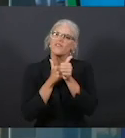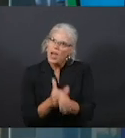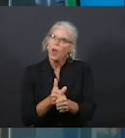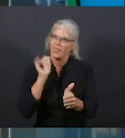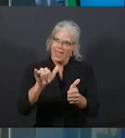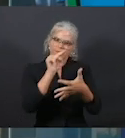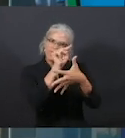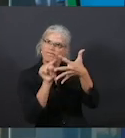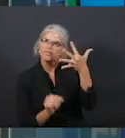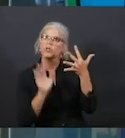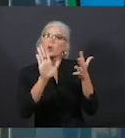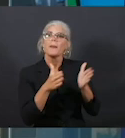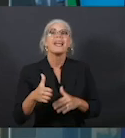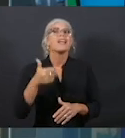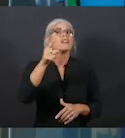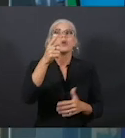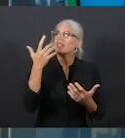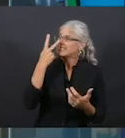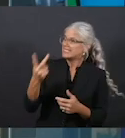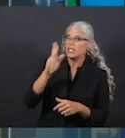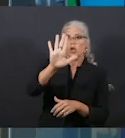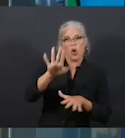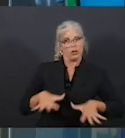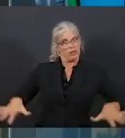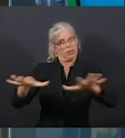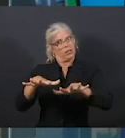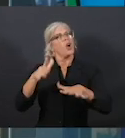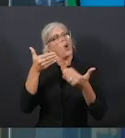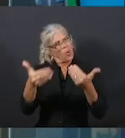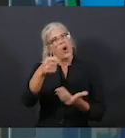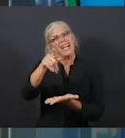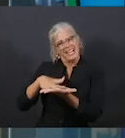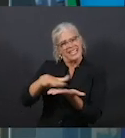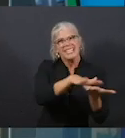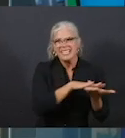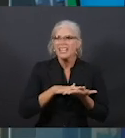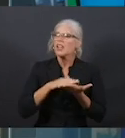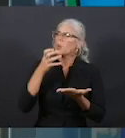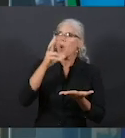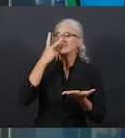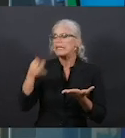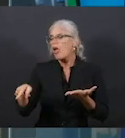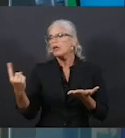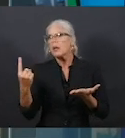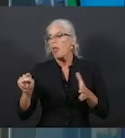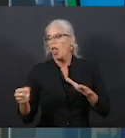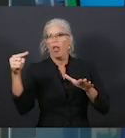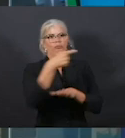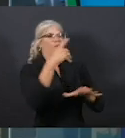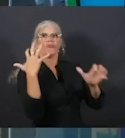Anything you can pick up, put it up before it becomes debris that harms your home. in the event of storm force